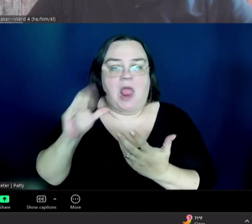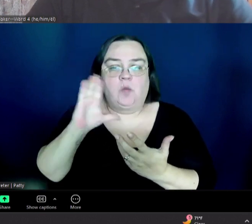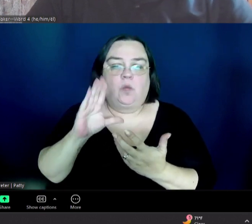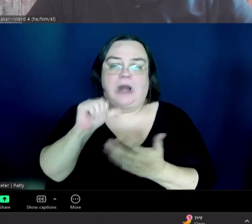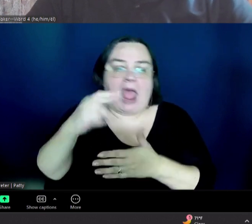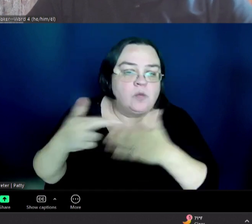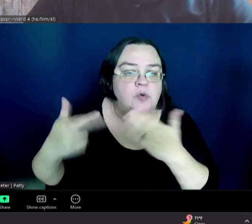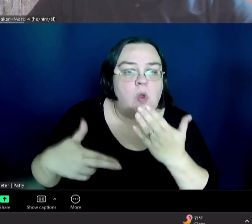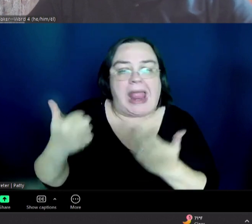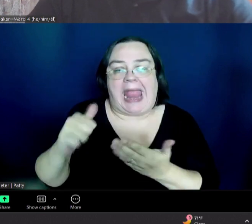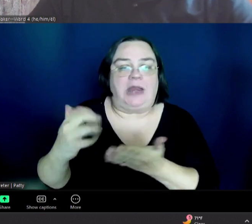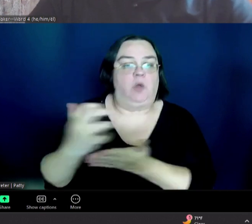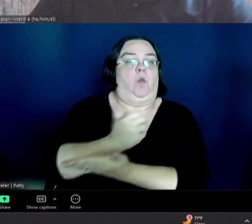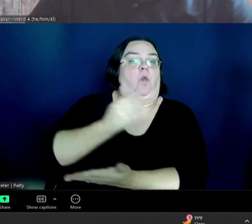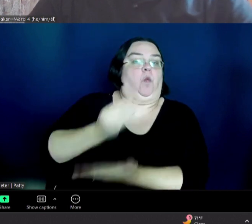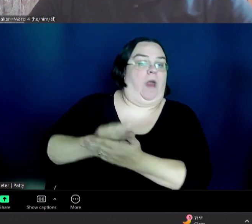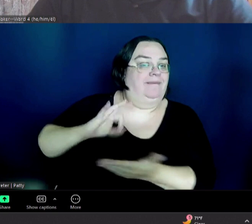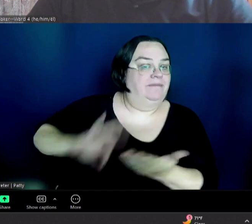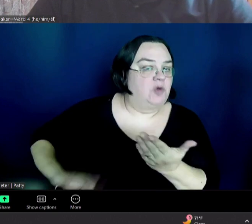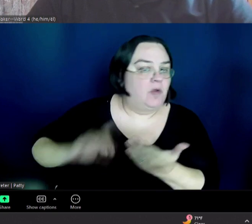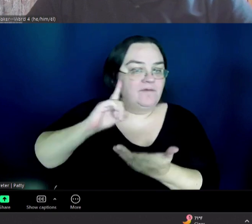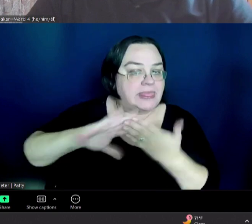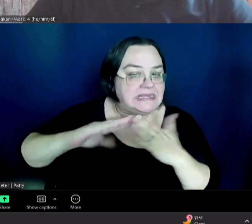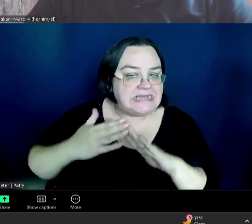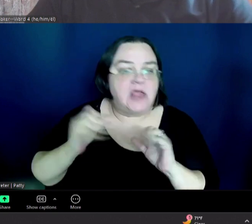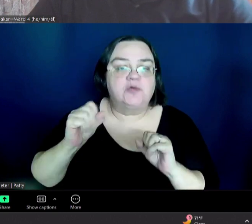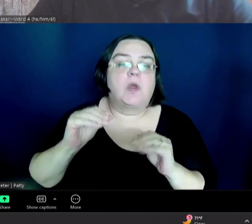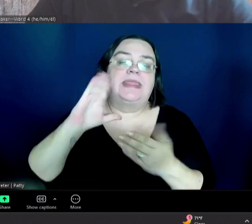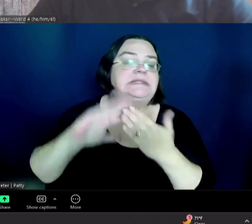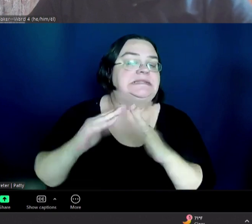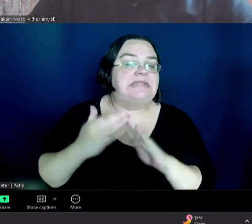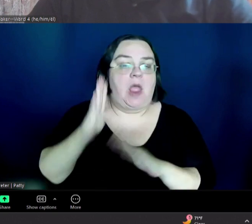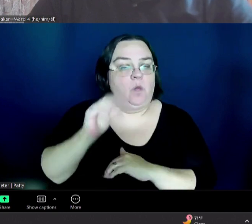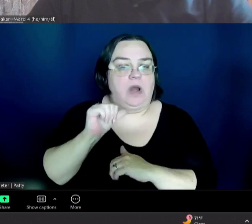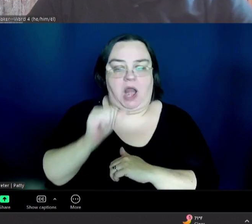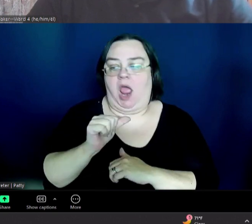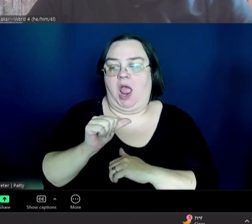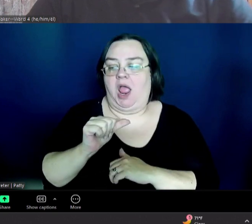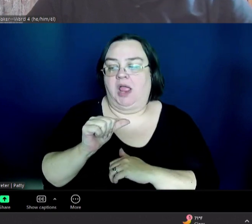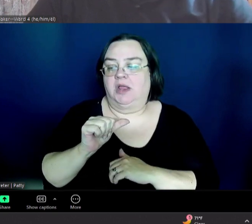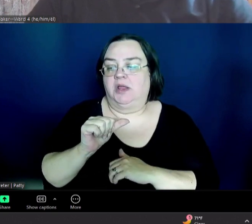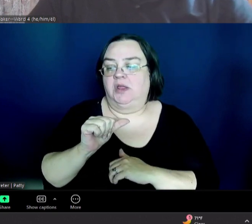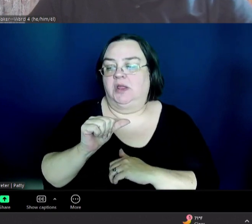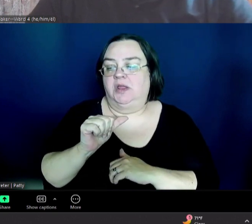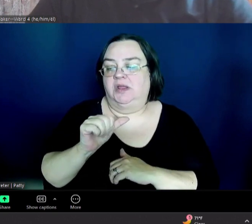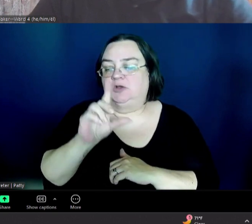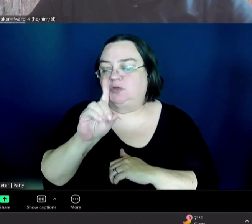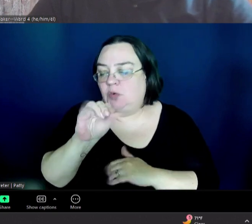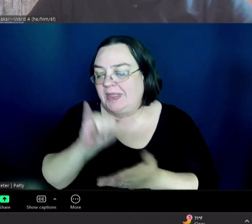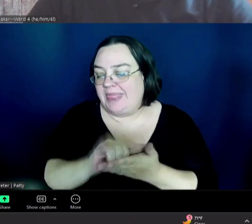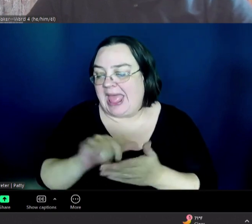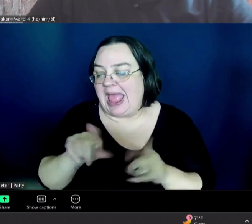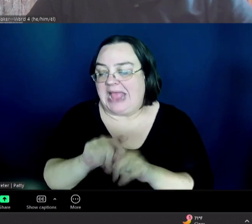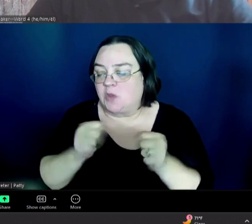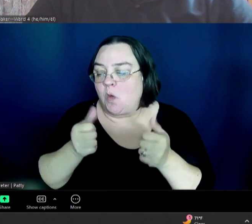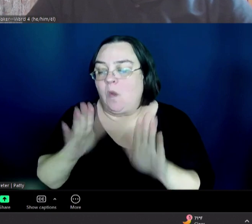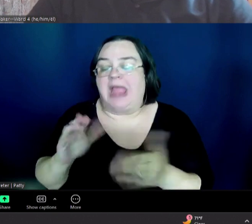any revenue for the town. So the town wouldn't be doing it as a way to enhance